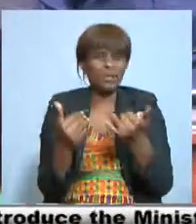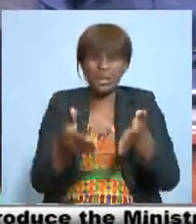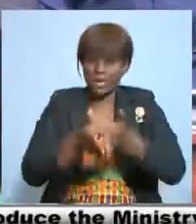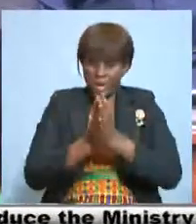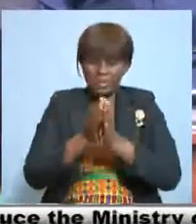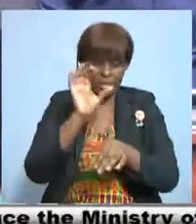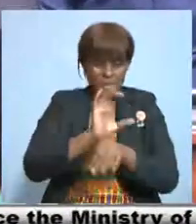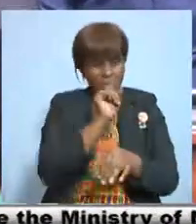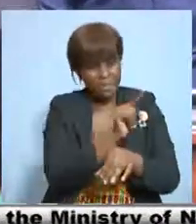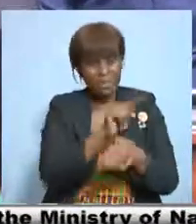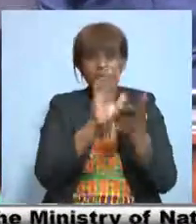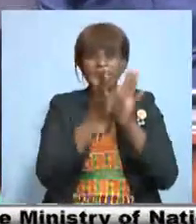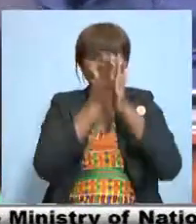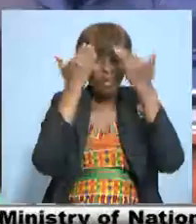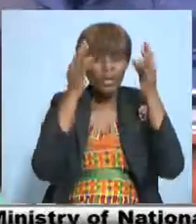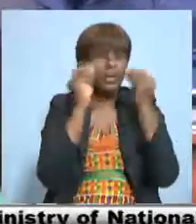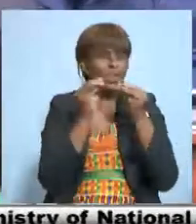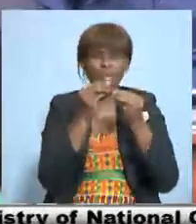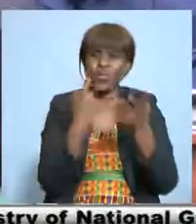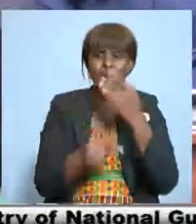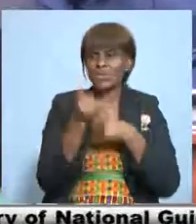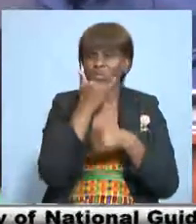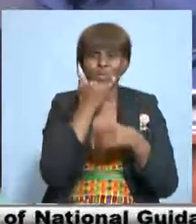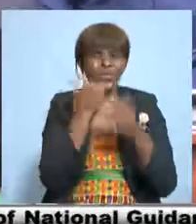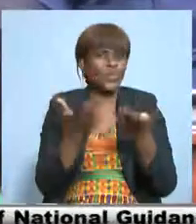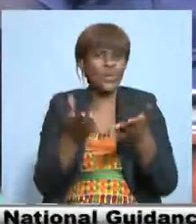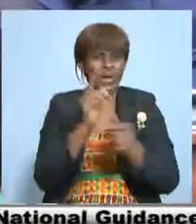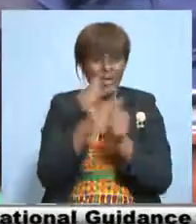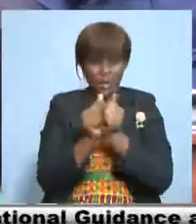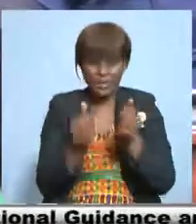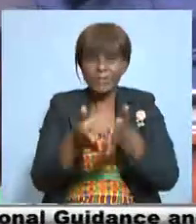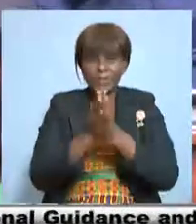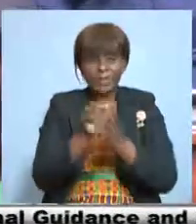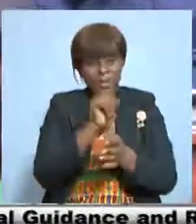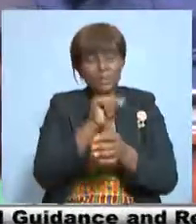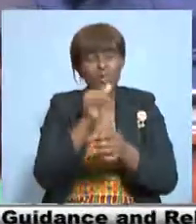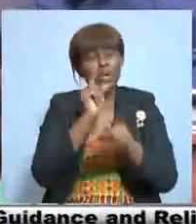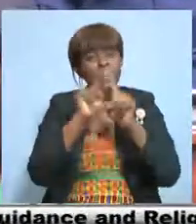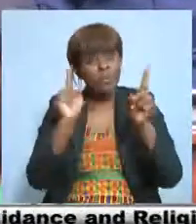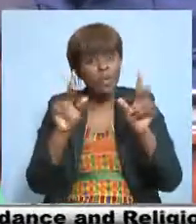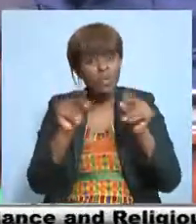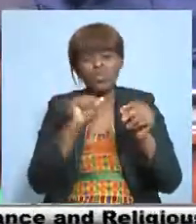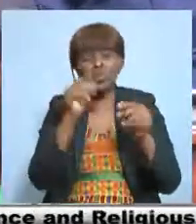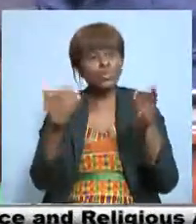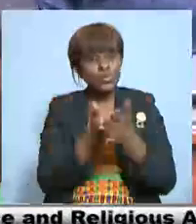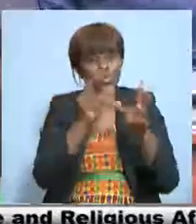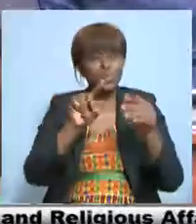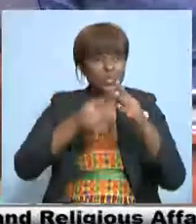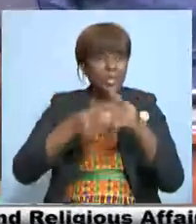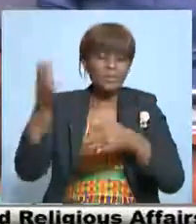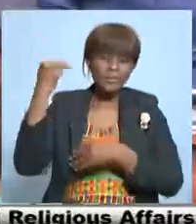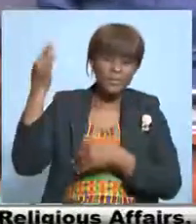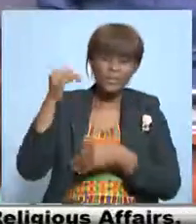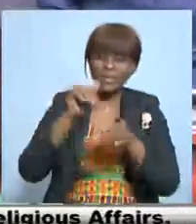this church is recognized? What is sinister about that request? This is not strange. This is not new. It started